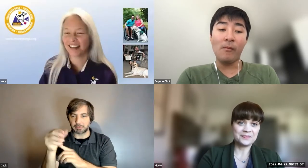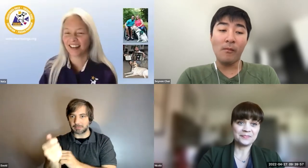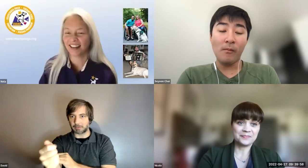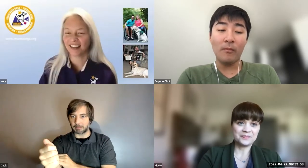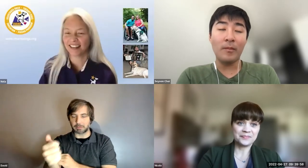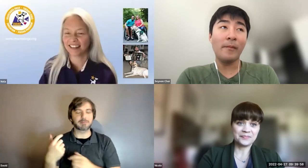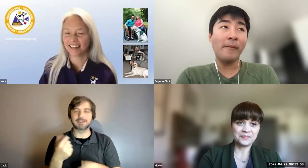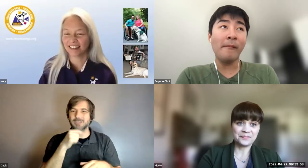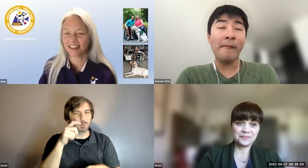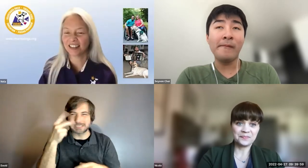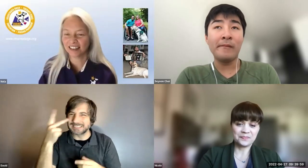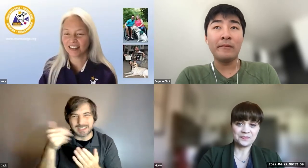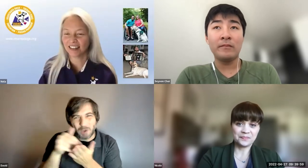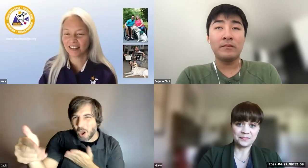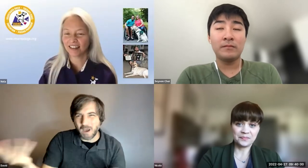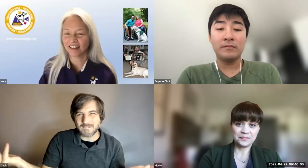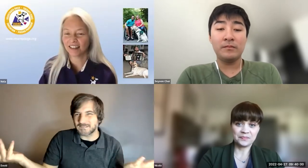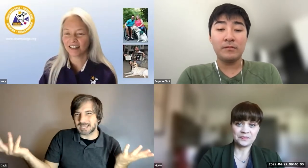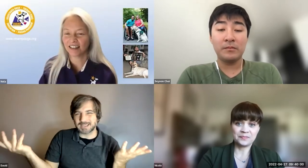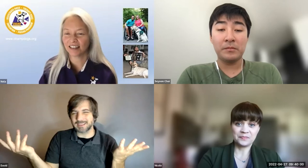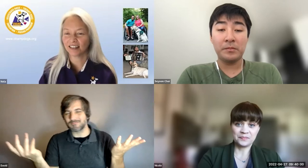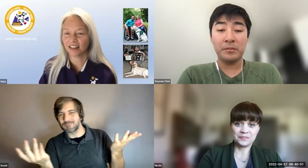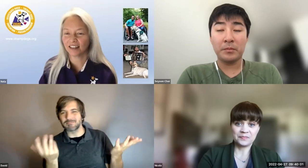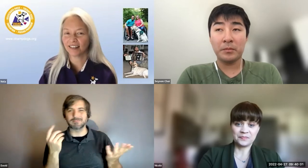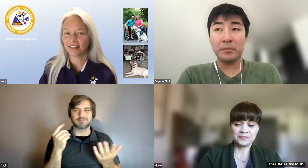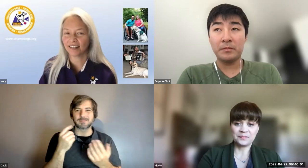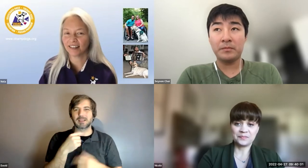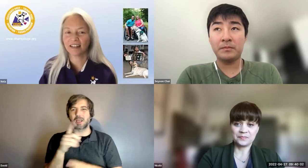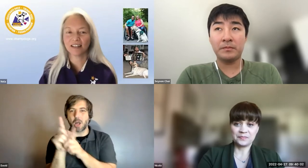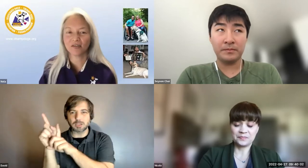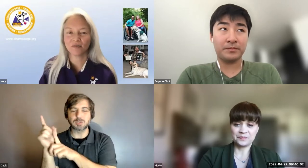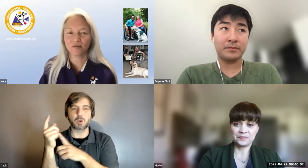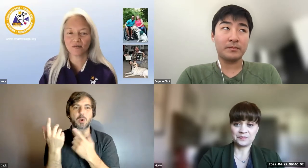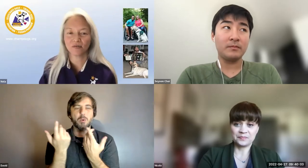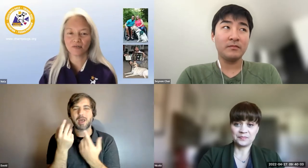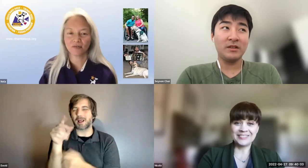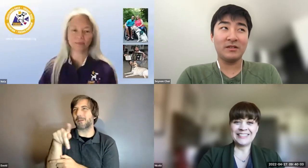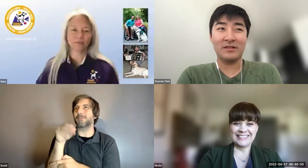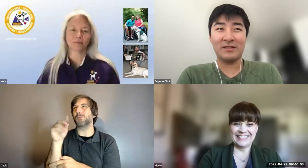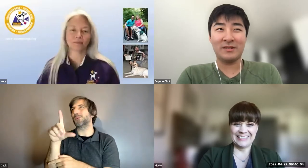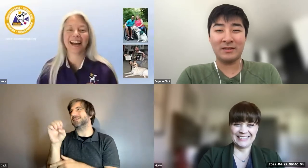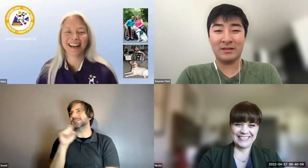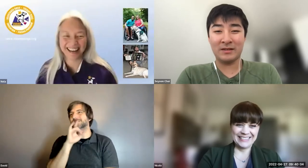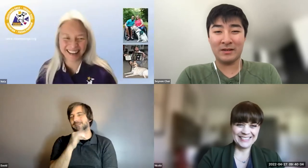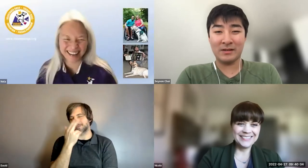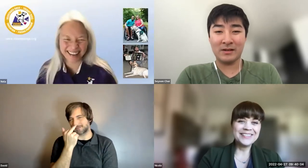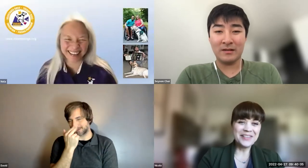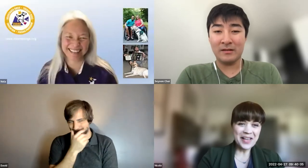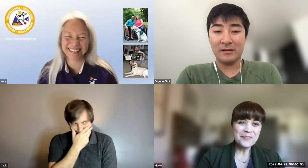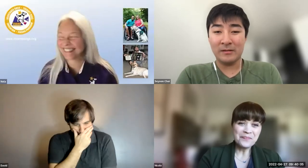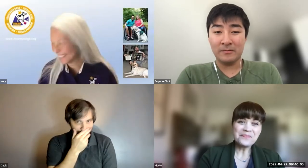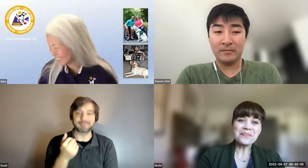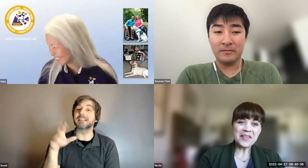don't see all that often um and also the poodles i are just funny so yeah nicole go ahead